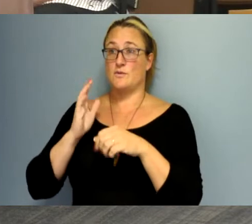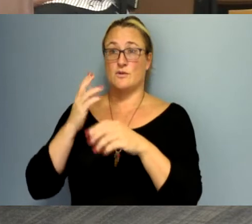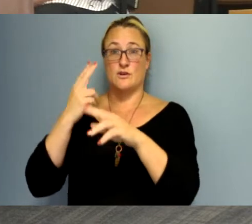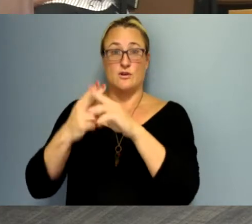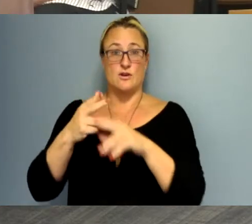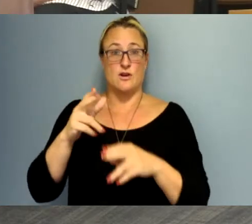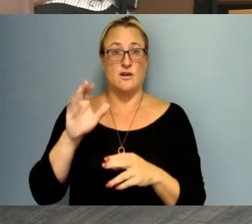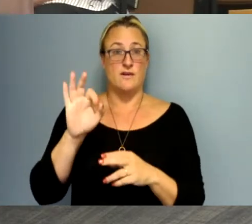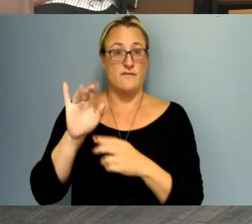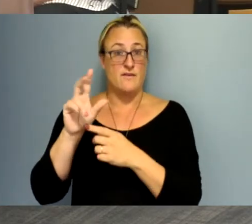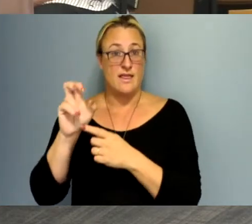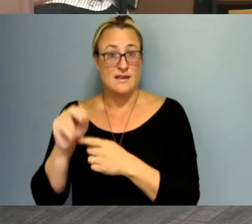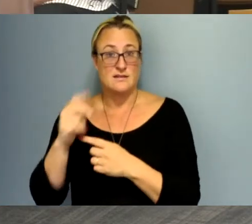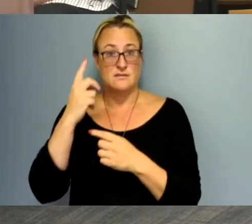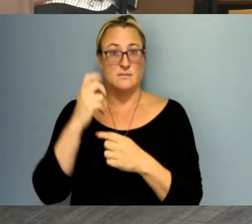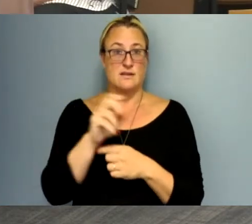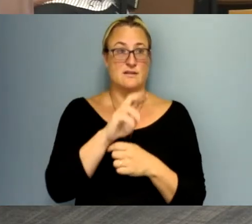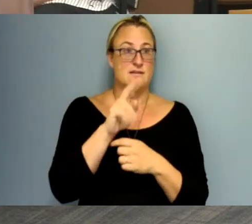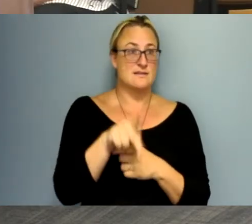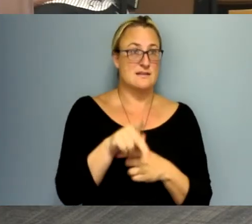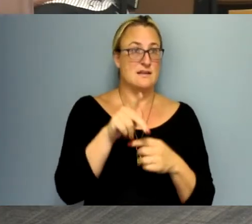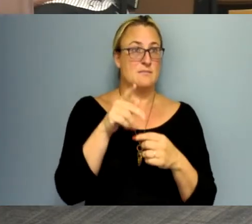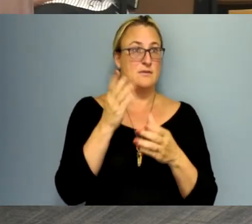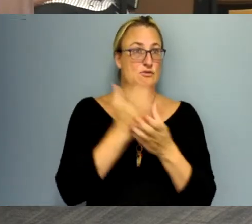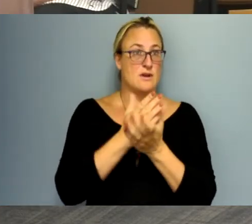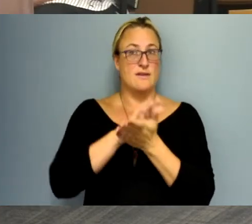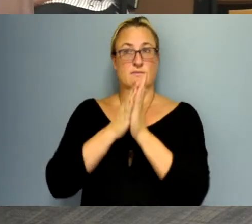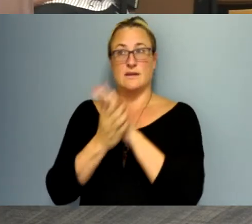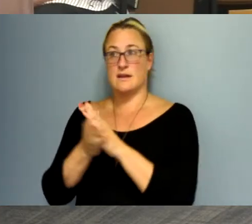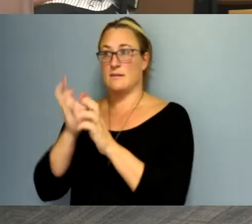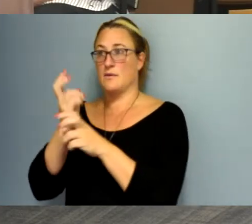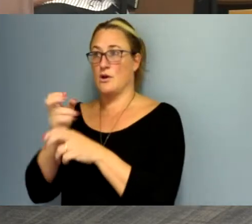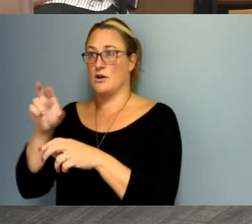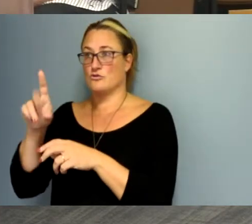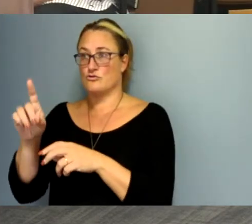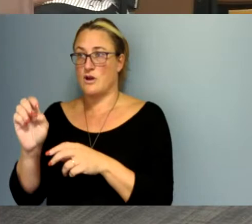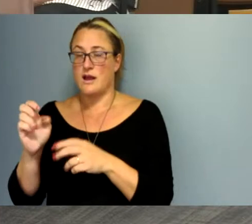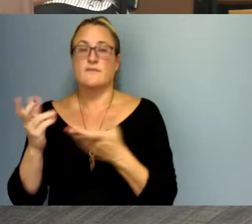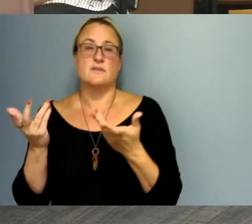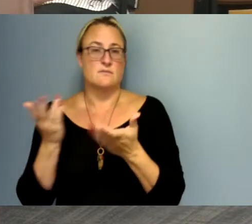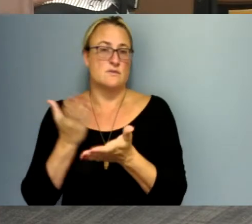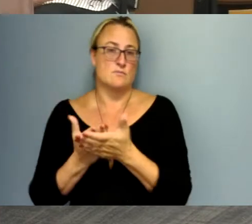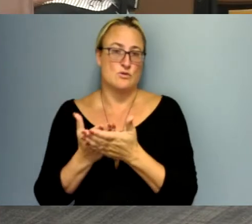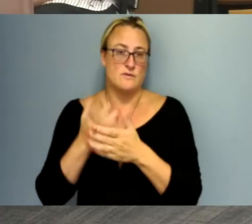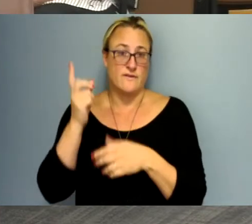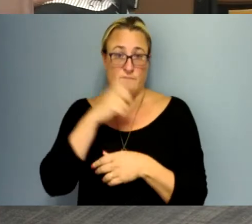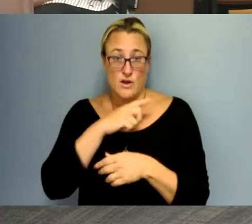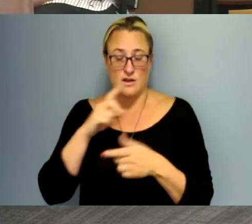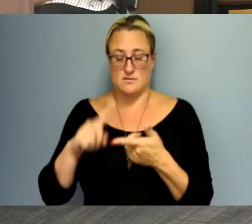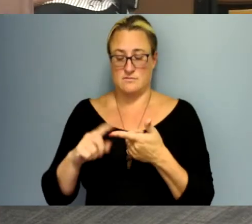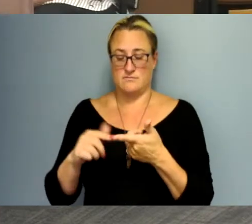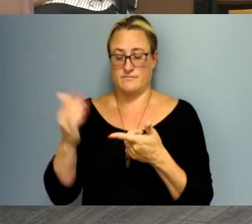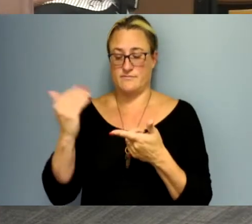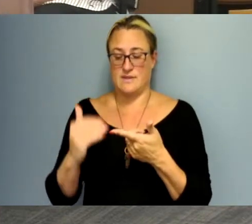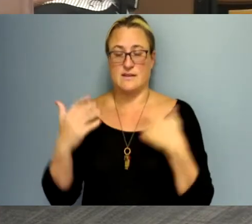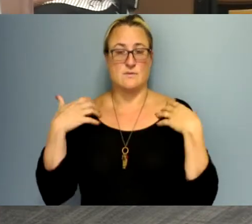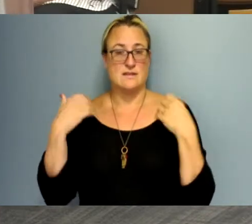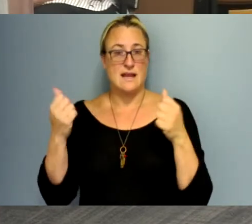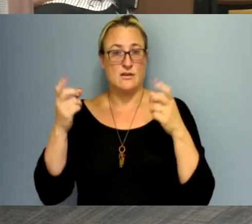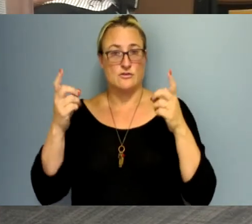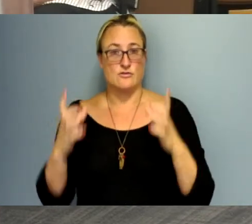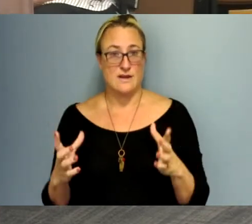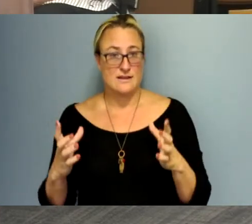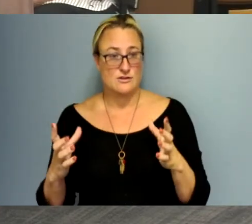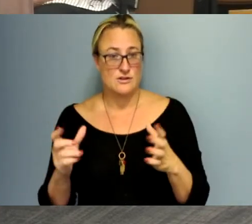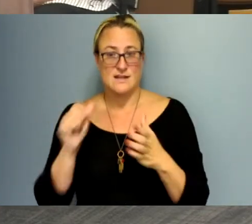zip drives and turned them and put them into hard drives. That was proven false. The next was the health director, didn't